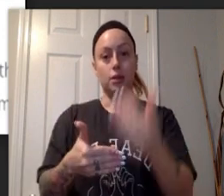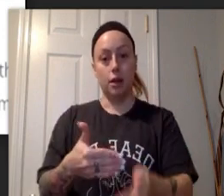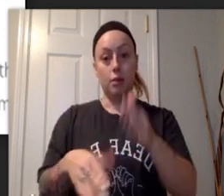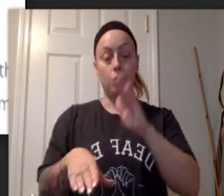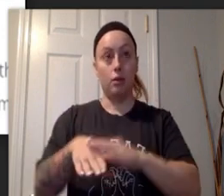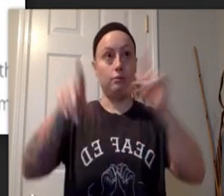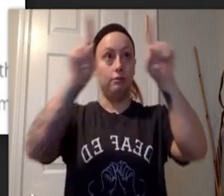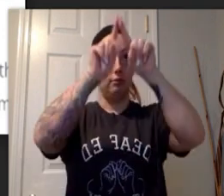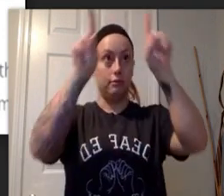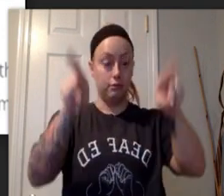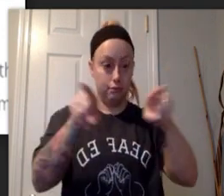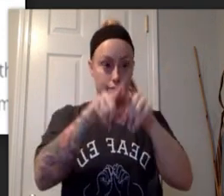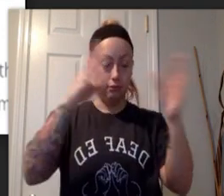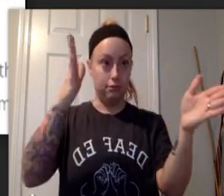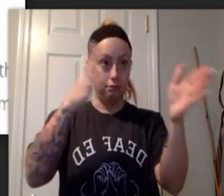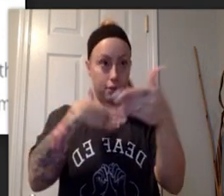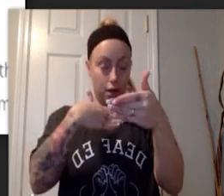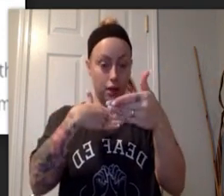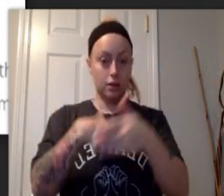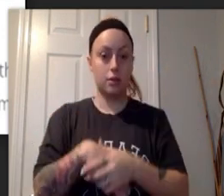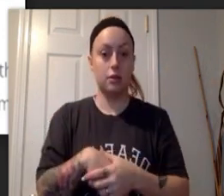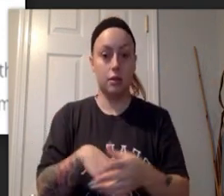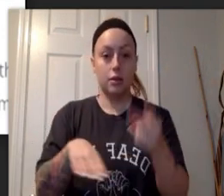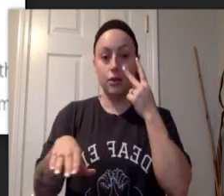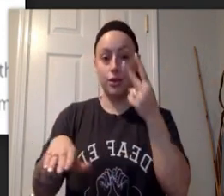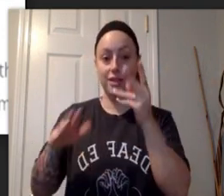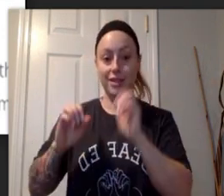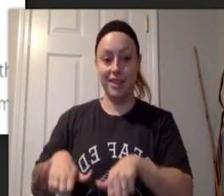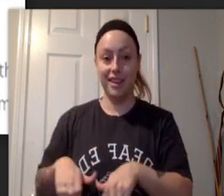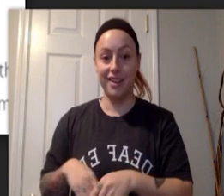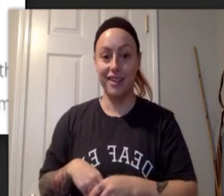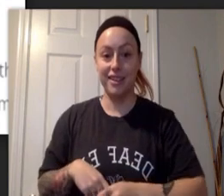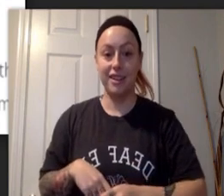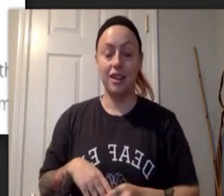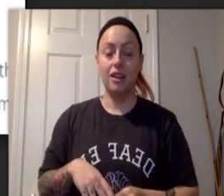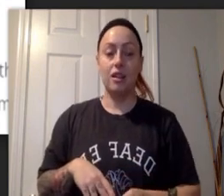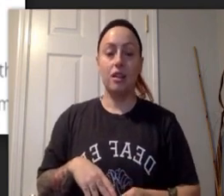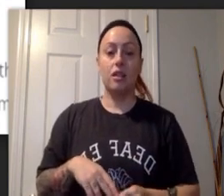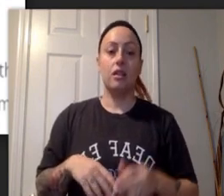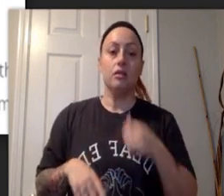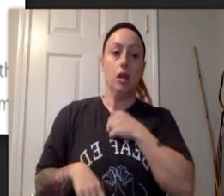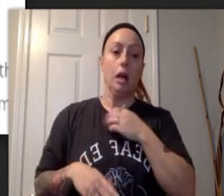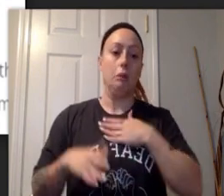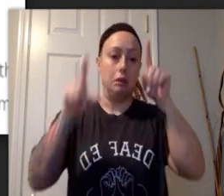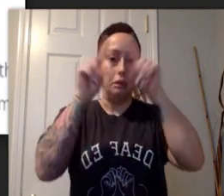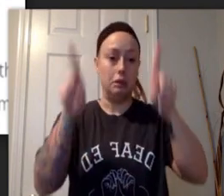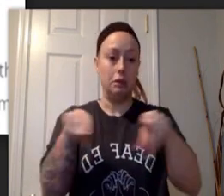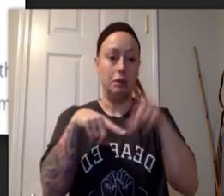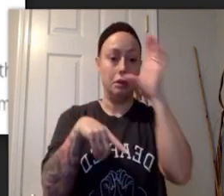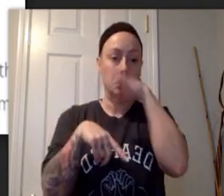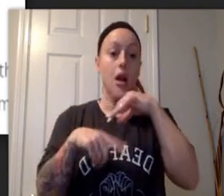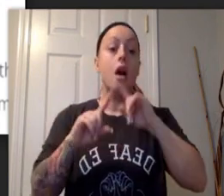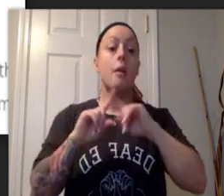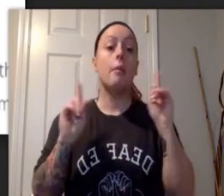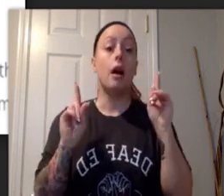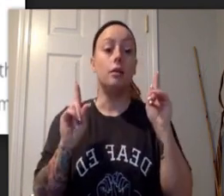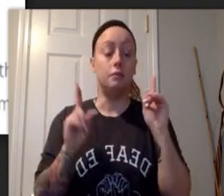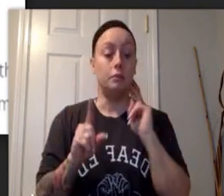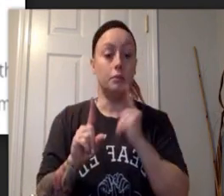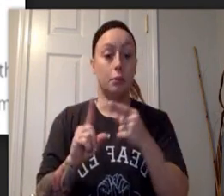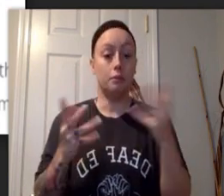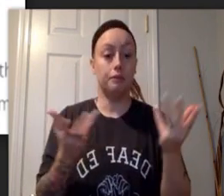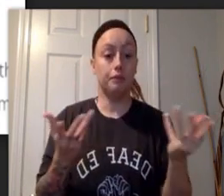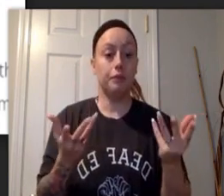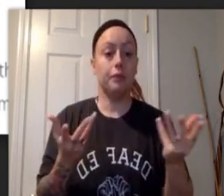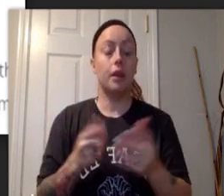packaging. You'll be able to see it. It won't go black in real life. Sorry for my screen weirdness. But the bottom line is somebody is